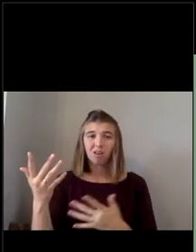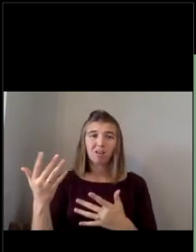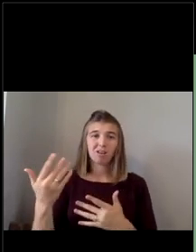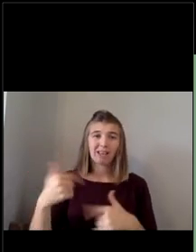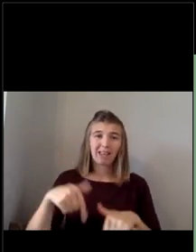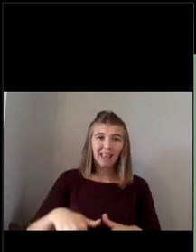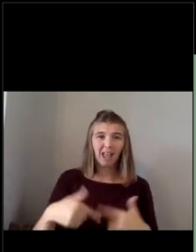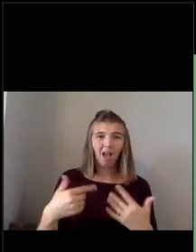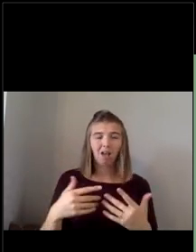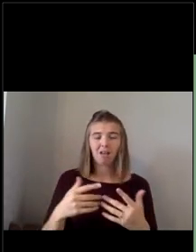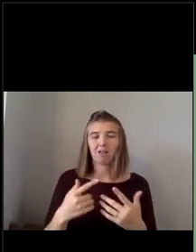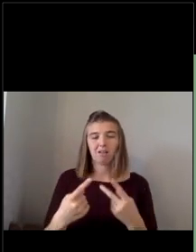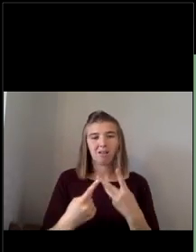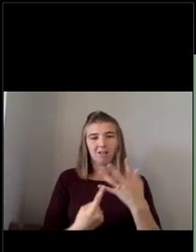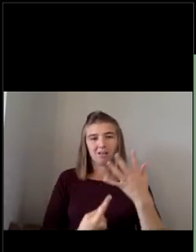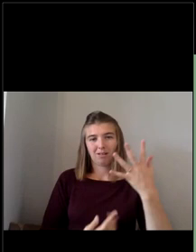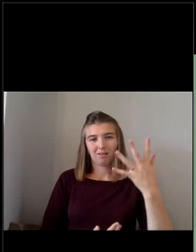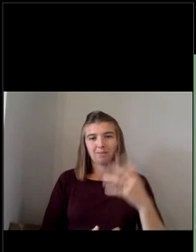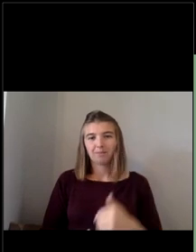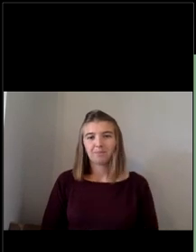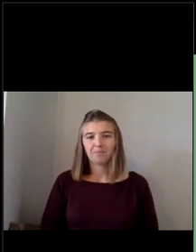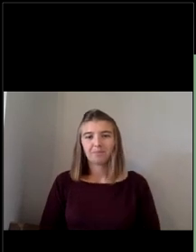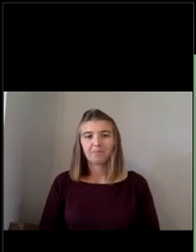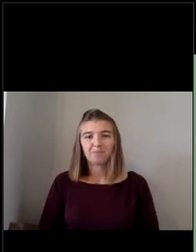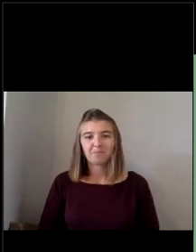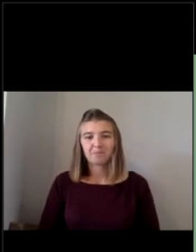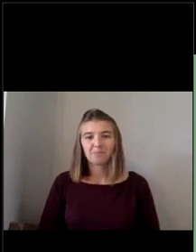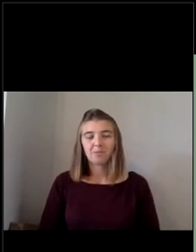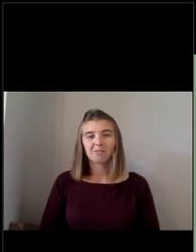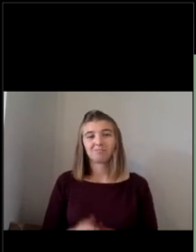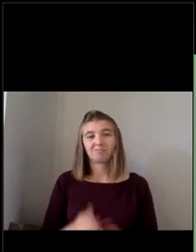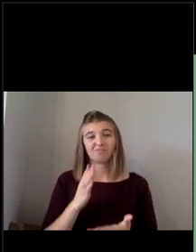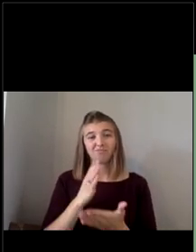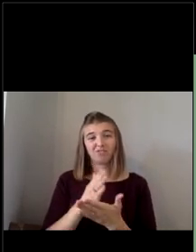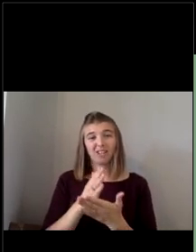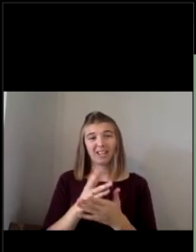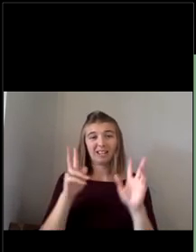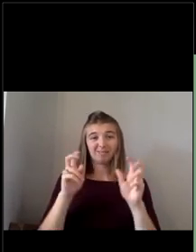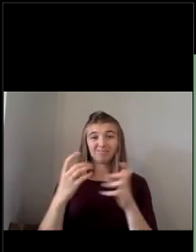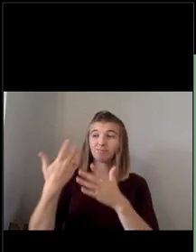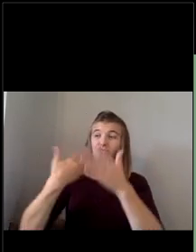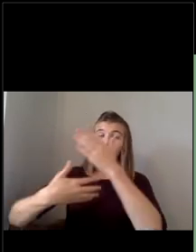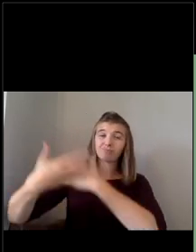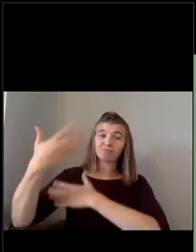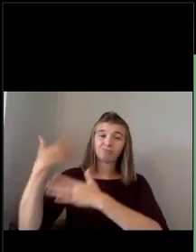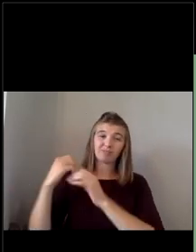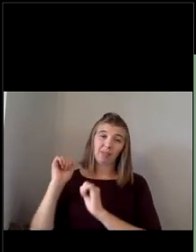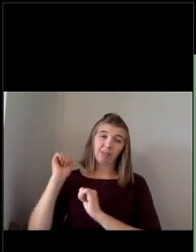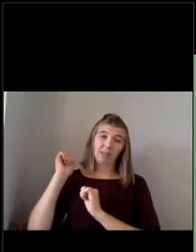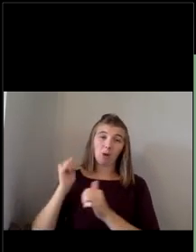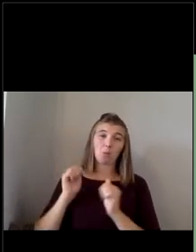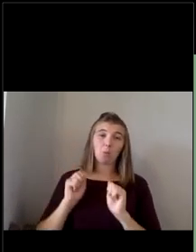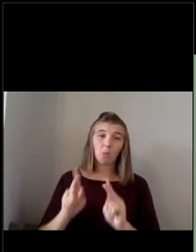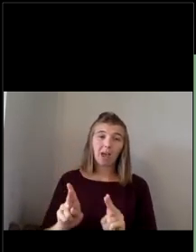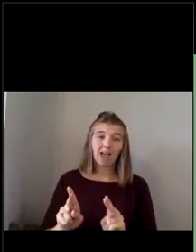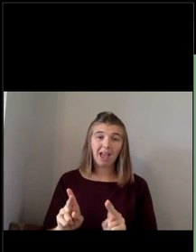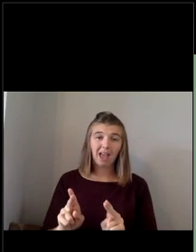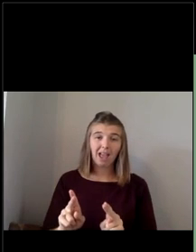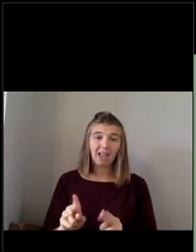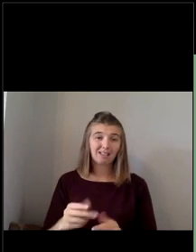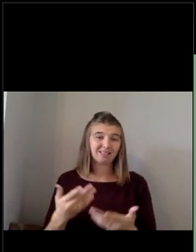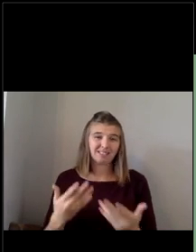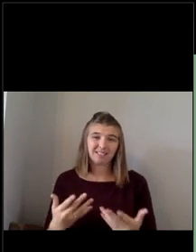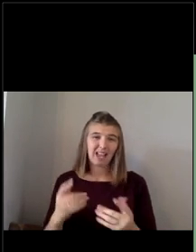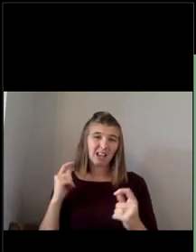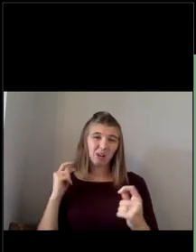be the case. Now, however, the traditional institutional culture and existing academic discourse can often lead